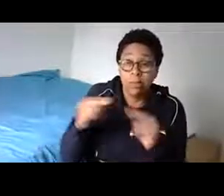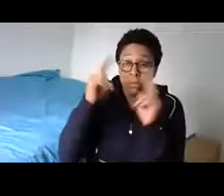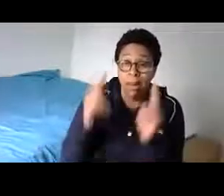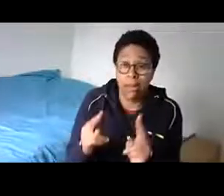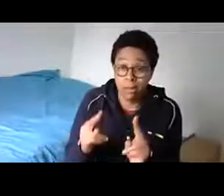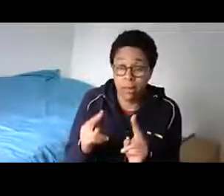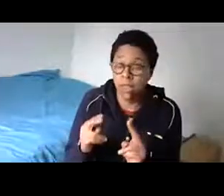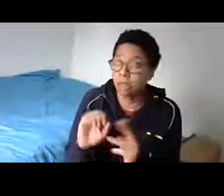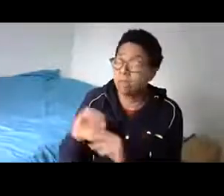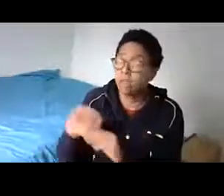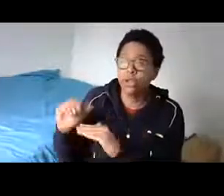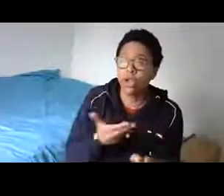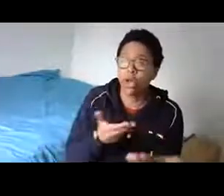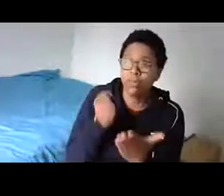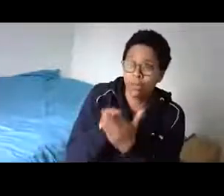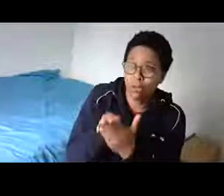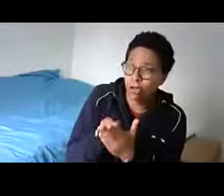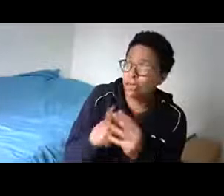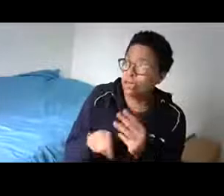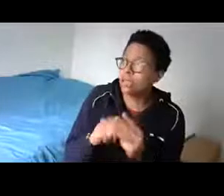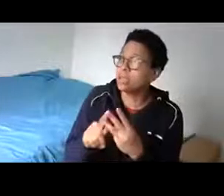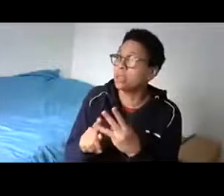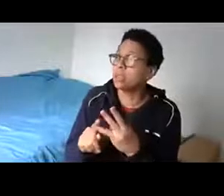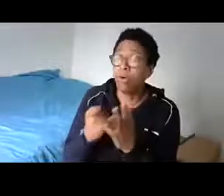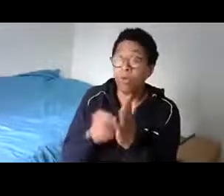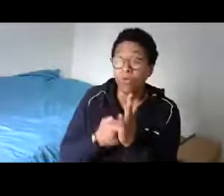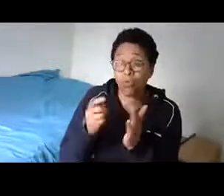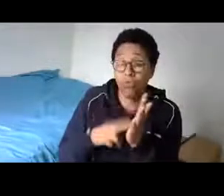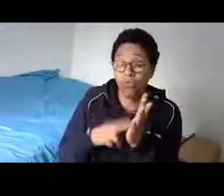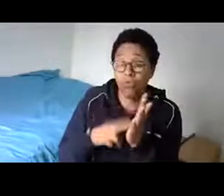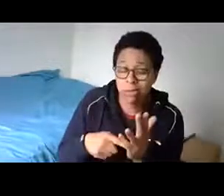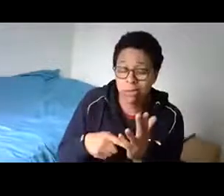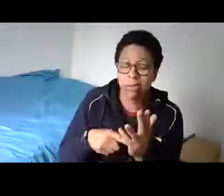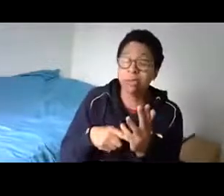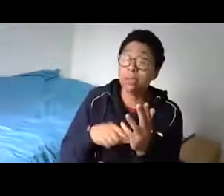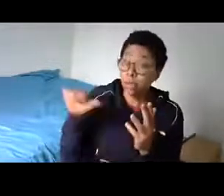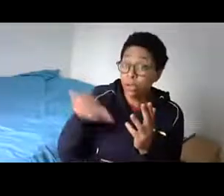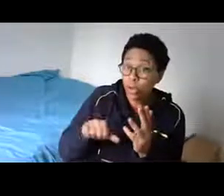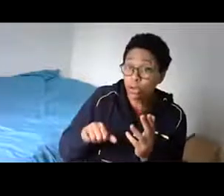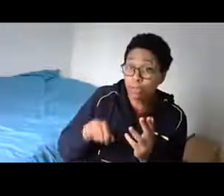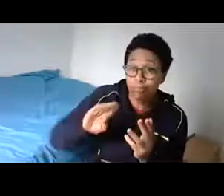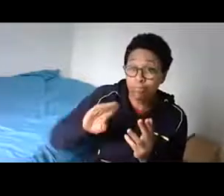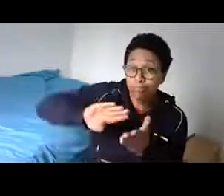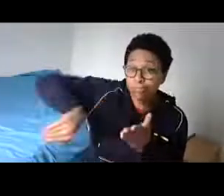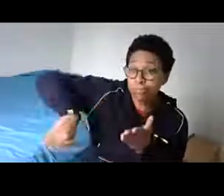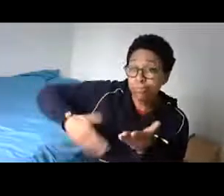service charges, rent, and so on. They